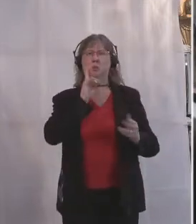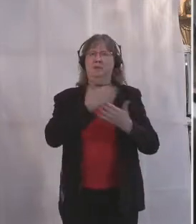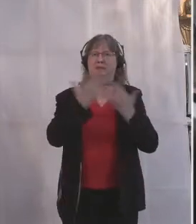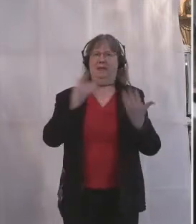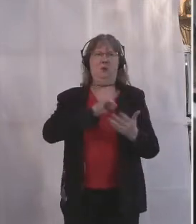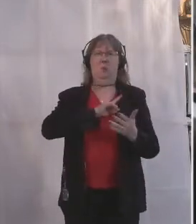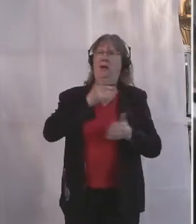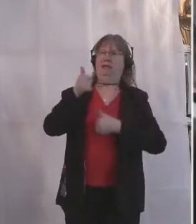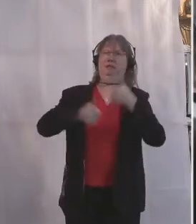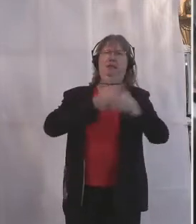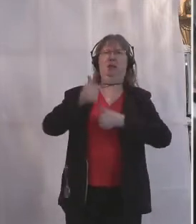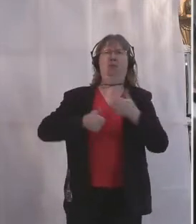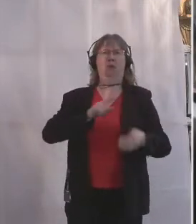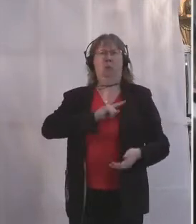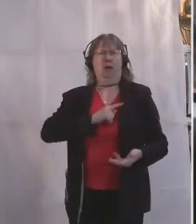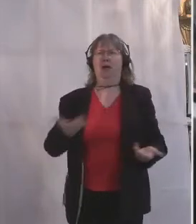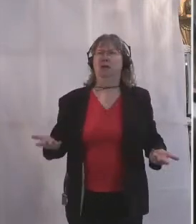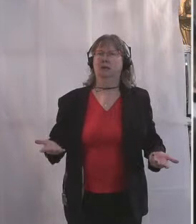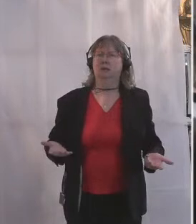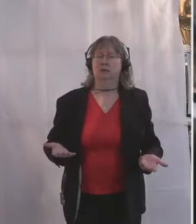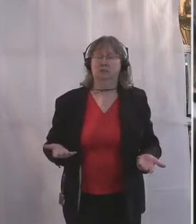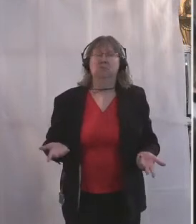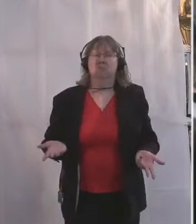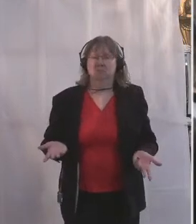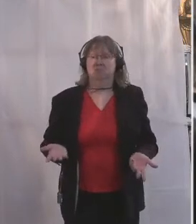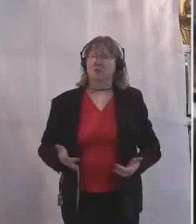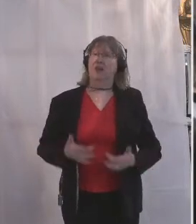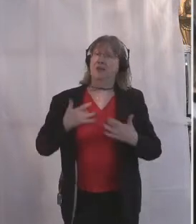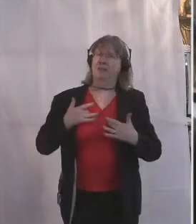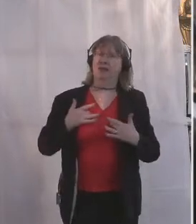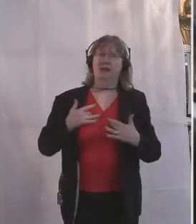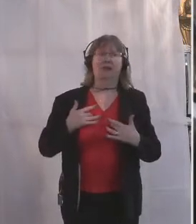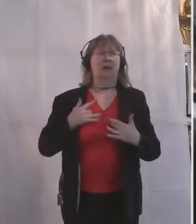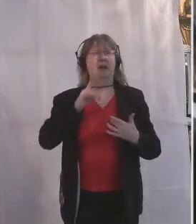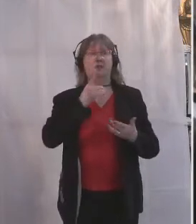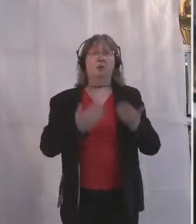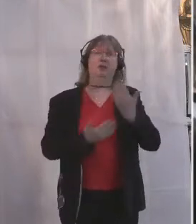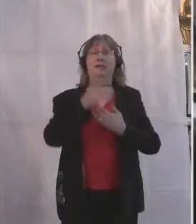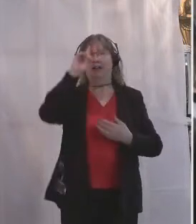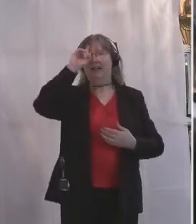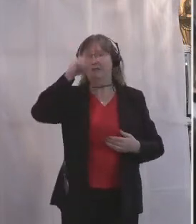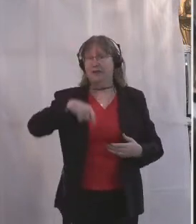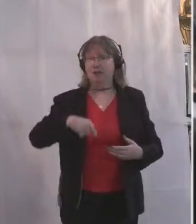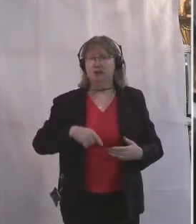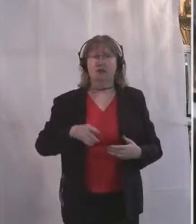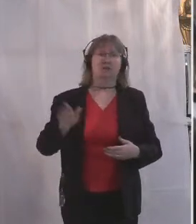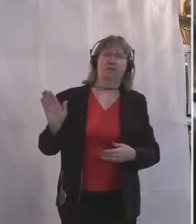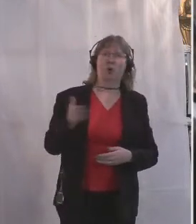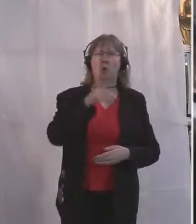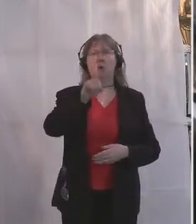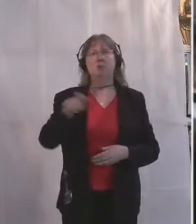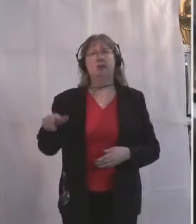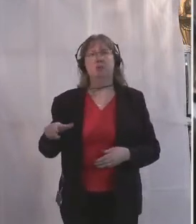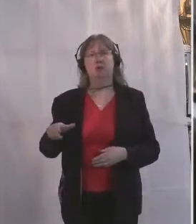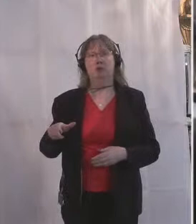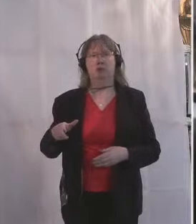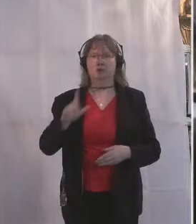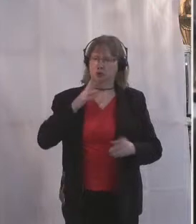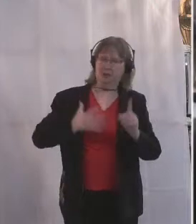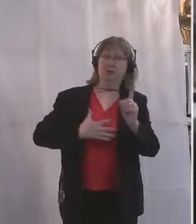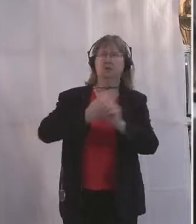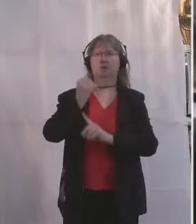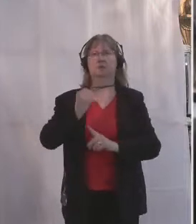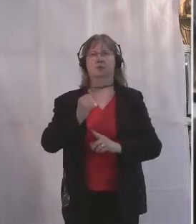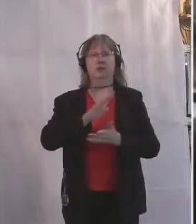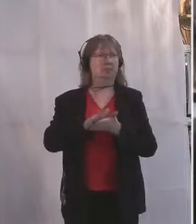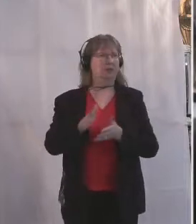celebrate? And I think genuinely the answer to that is because if you're going to get innovation to work for all people, then there's got to be an opportunity for